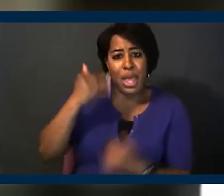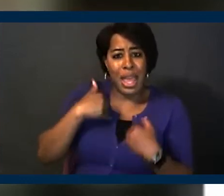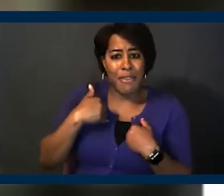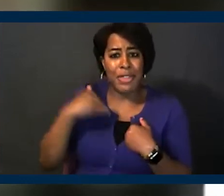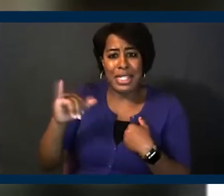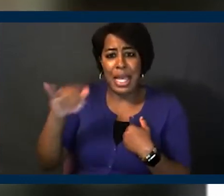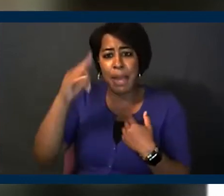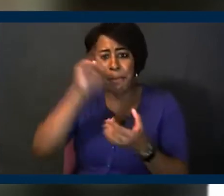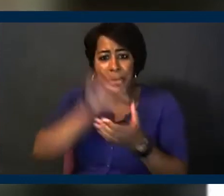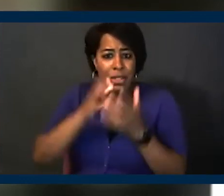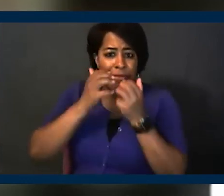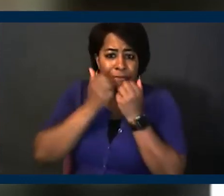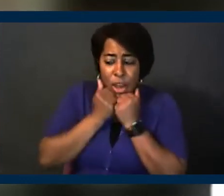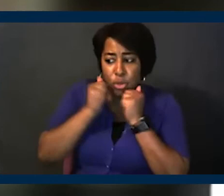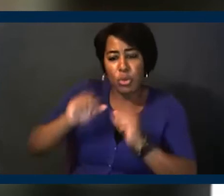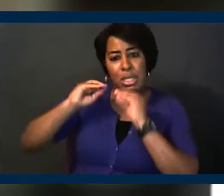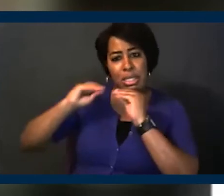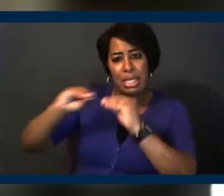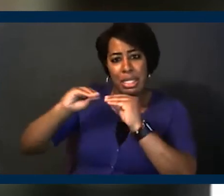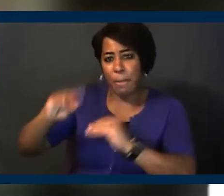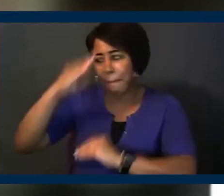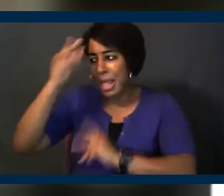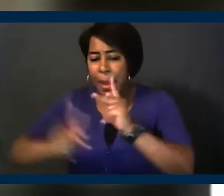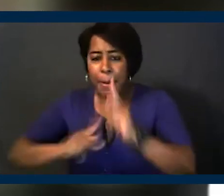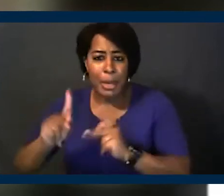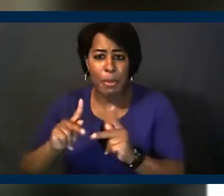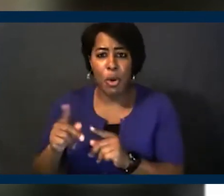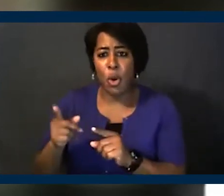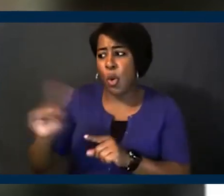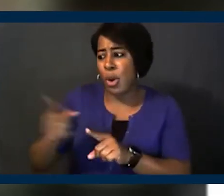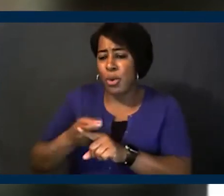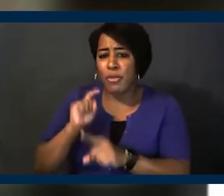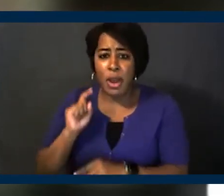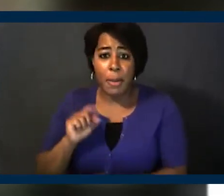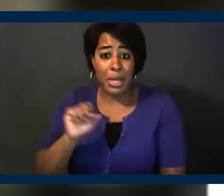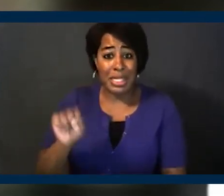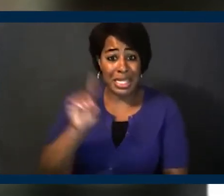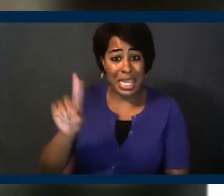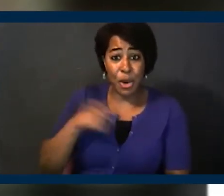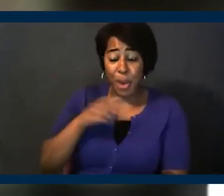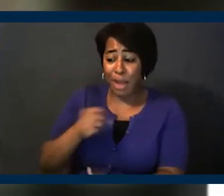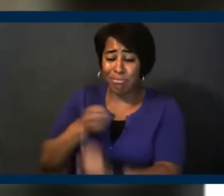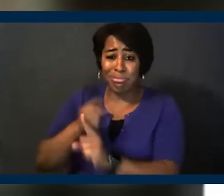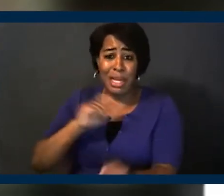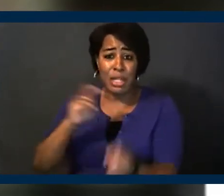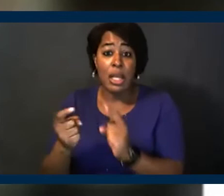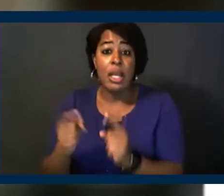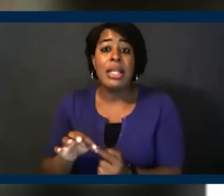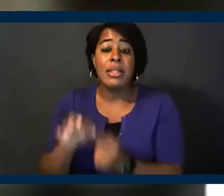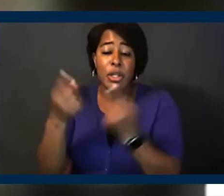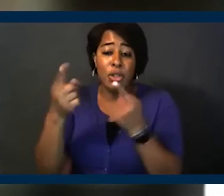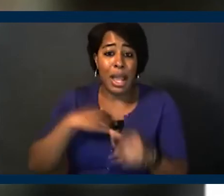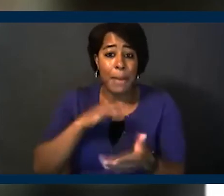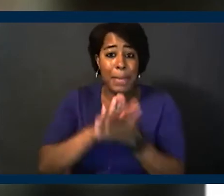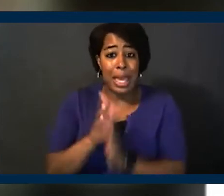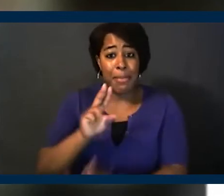as Black people, where we come from. I shook San Diego up a lot, especially once I became the vice chair. And that wasn't easy.